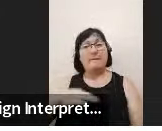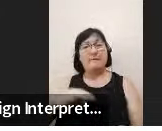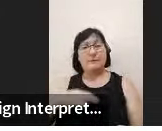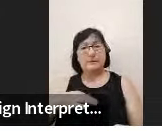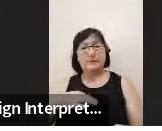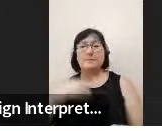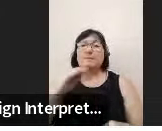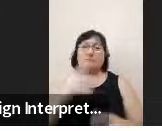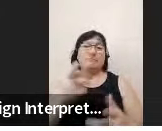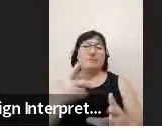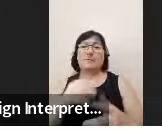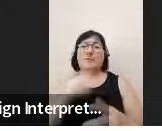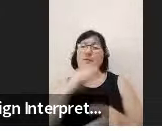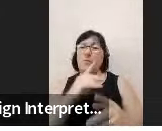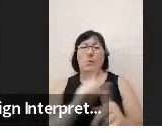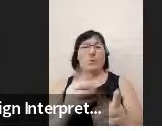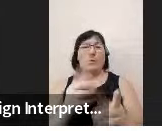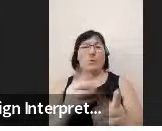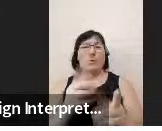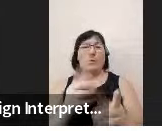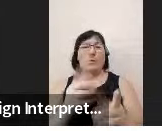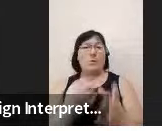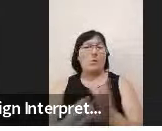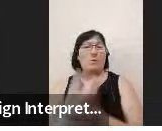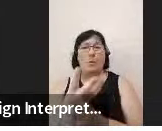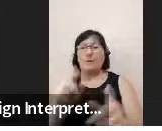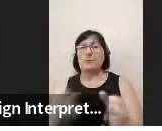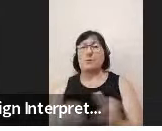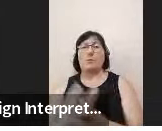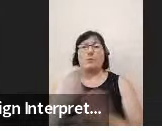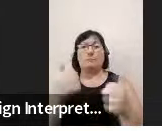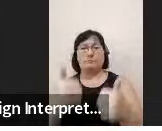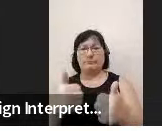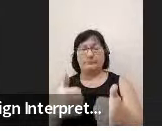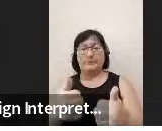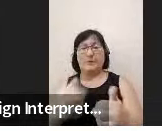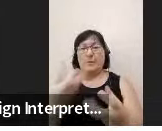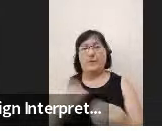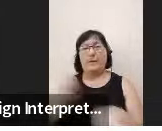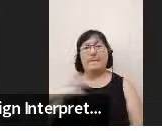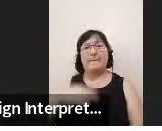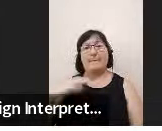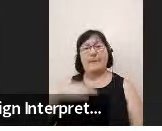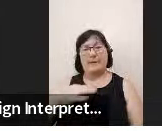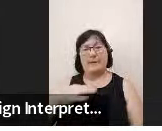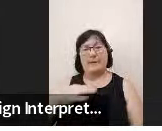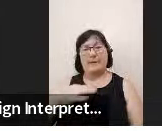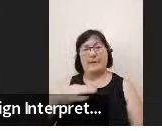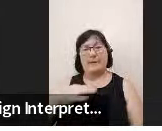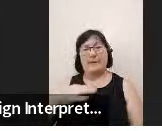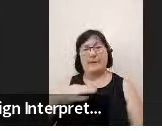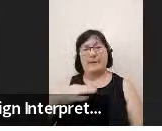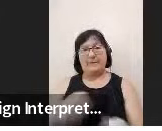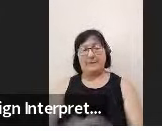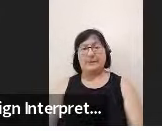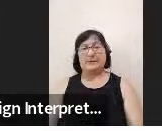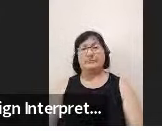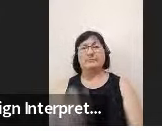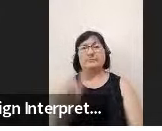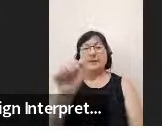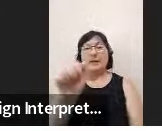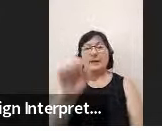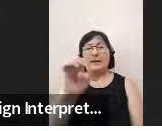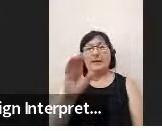well with you as I go through the day. Then the AEO safety and